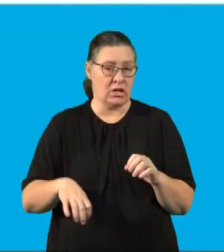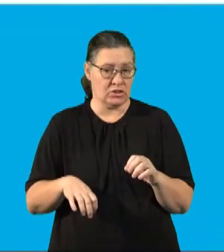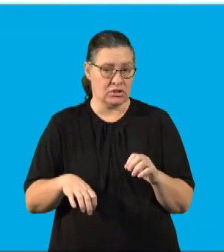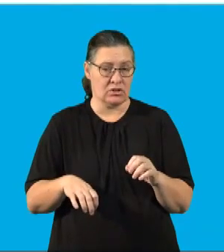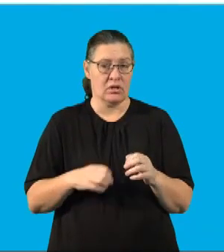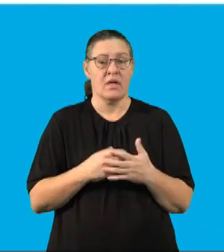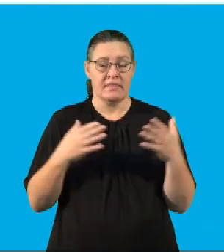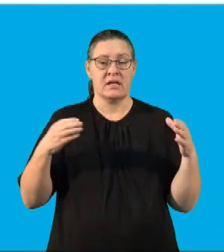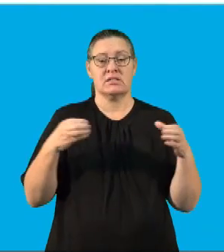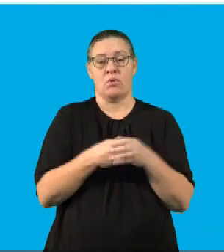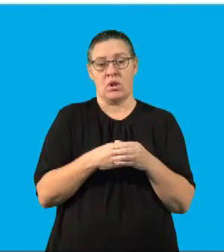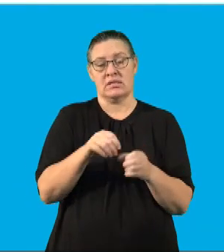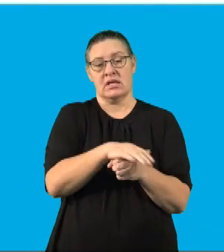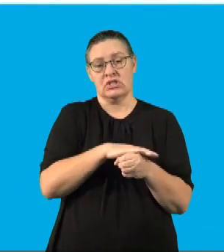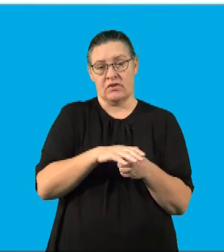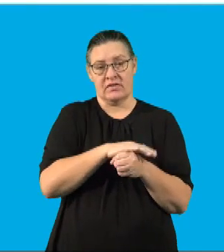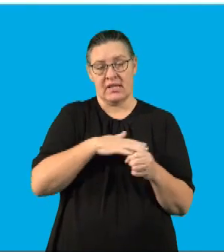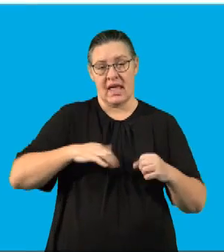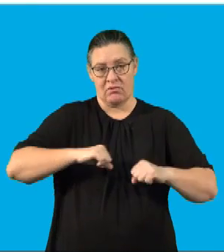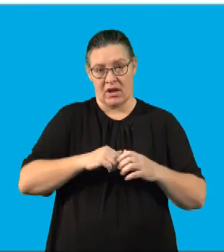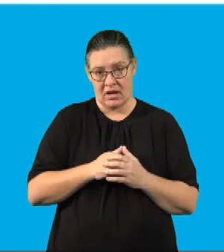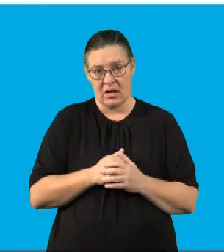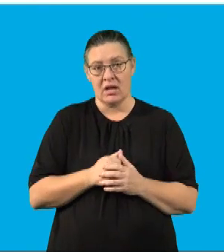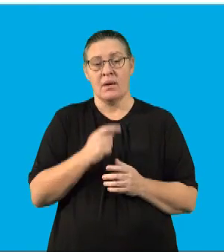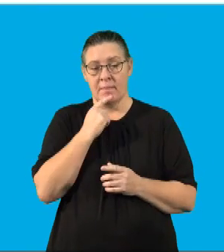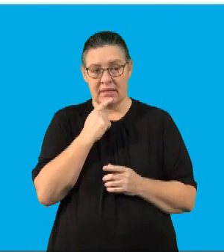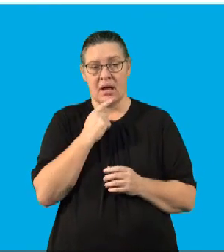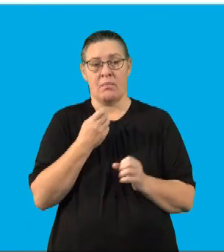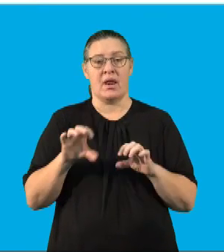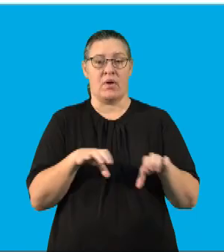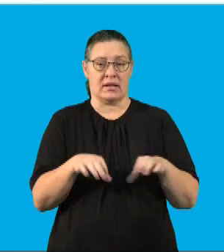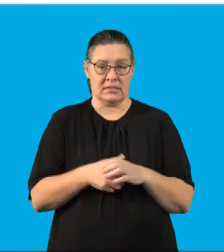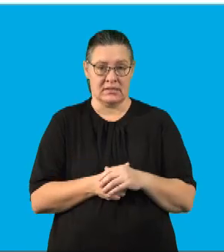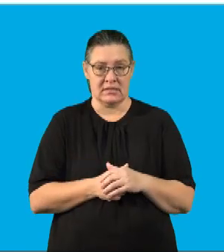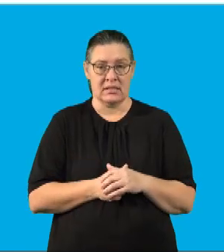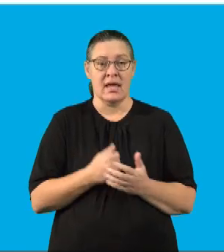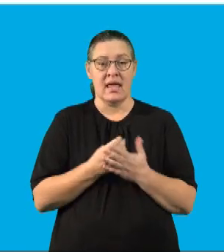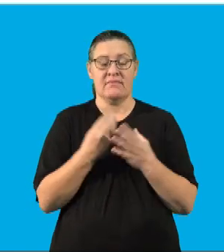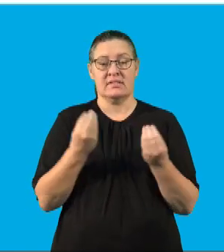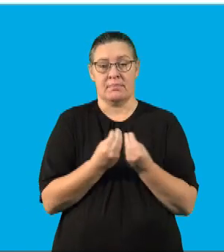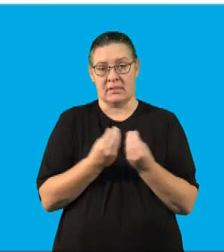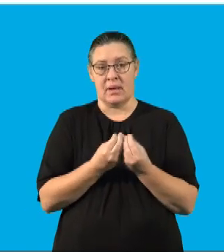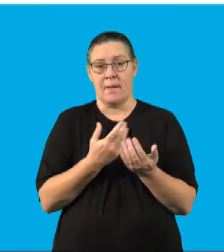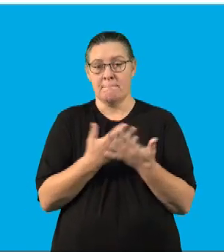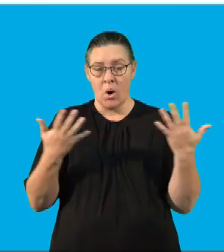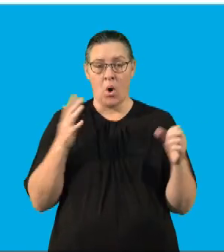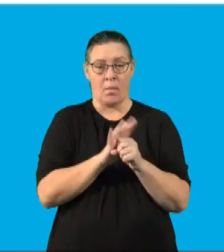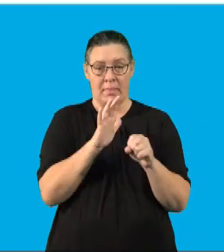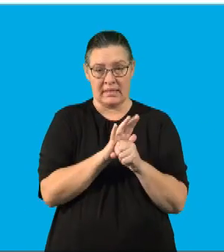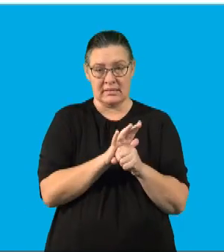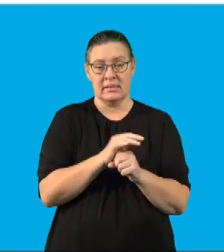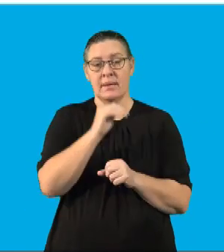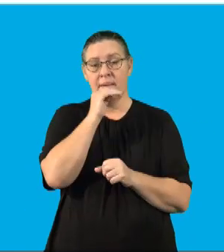branched the molecule is, the smaller the surface area over which intermolecular forces should act. So if a substance is